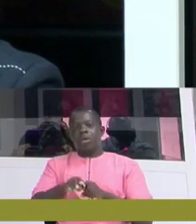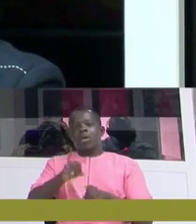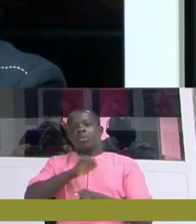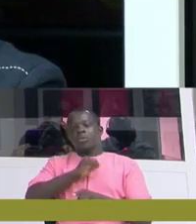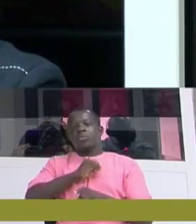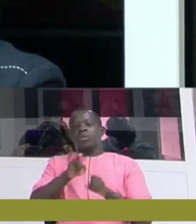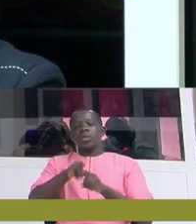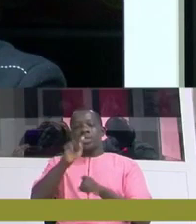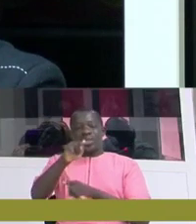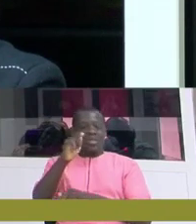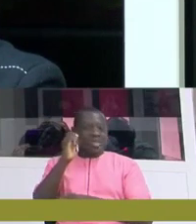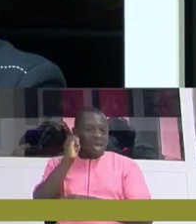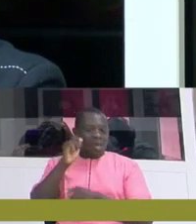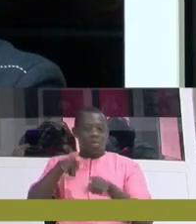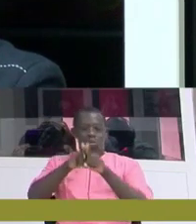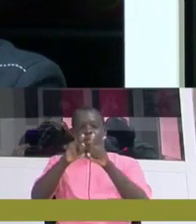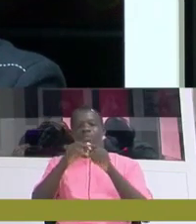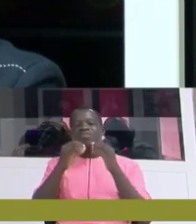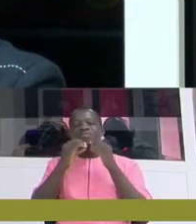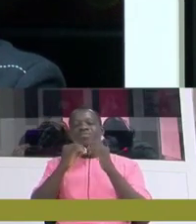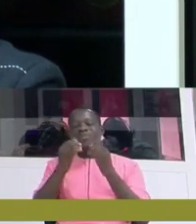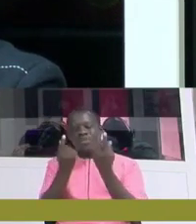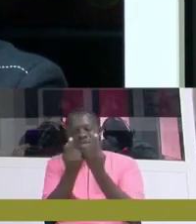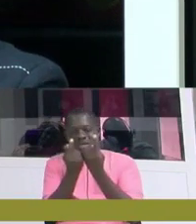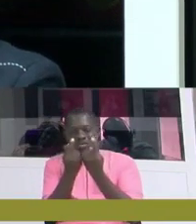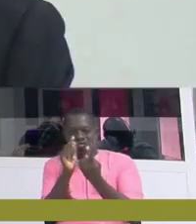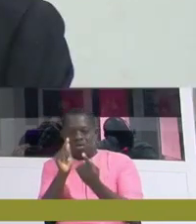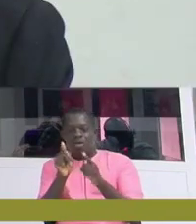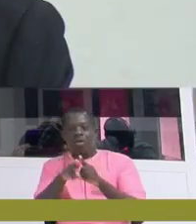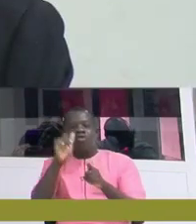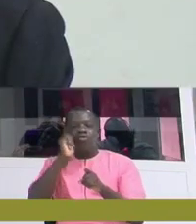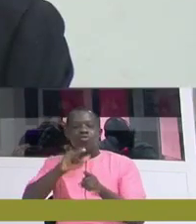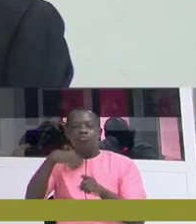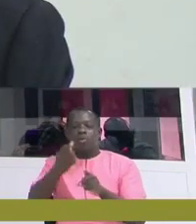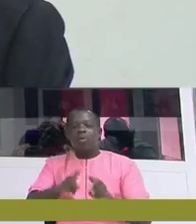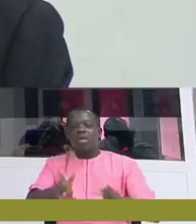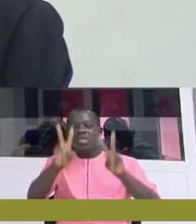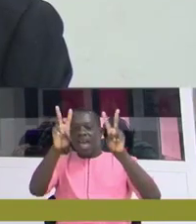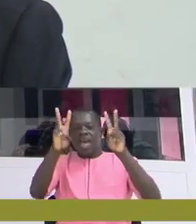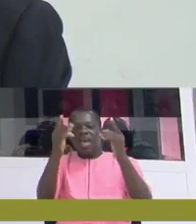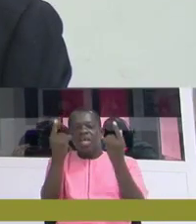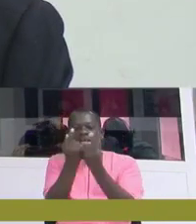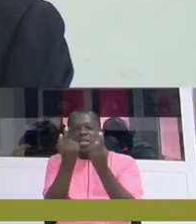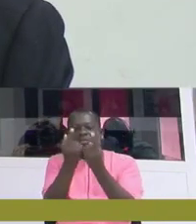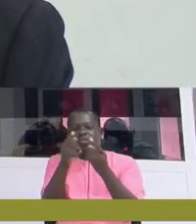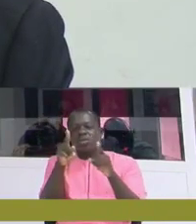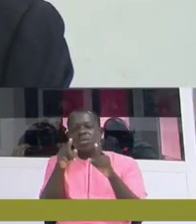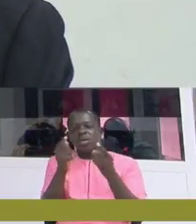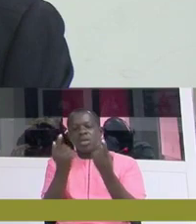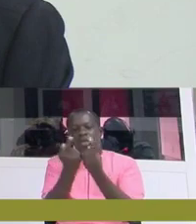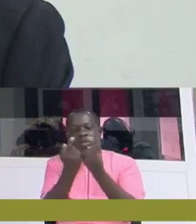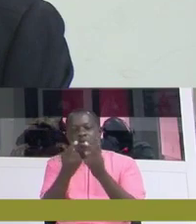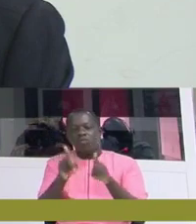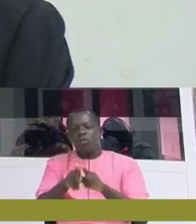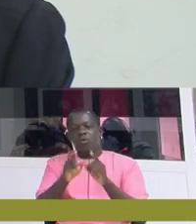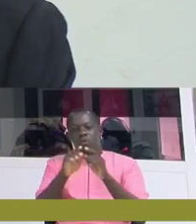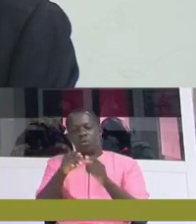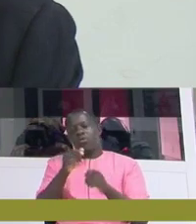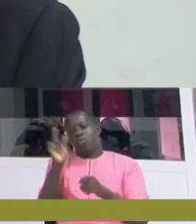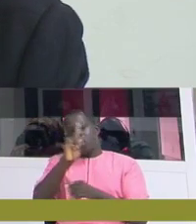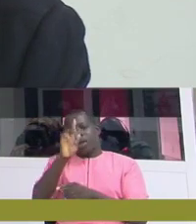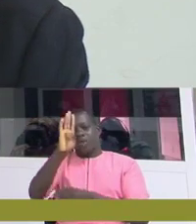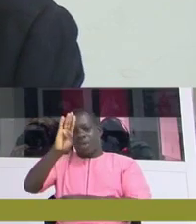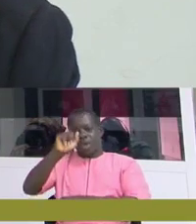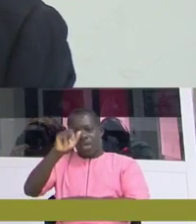this girl with the beard is what they used for Yaya Jame's idols. That's what they used to operate on. That was